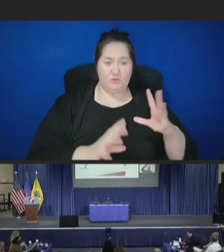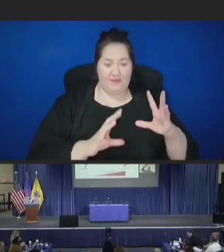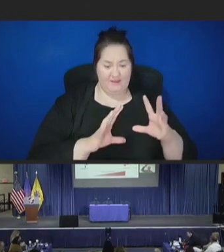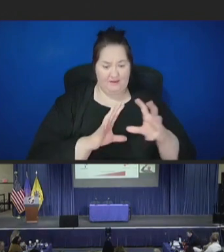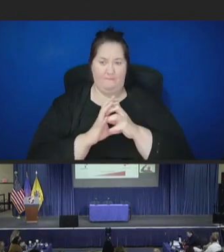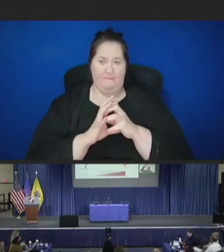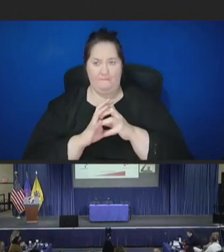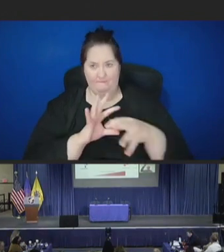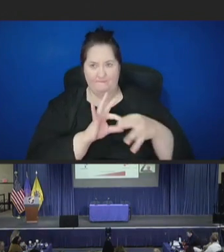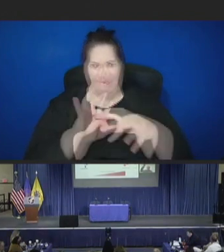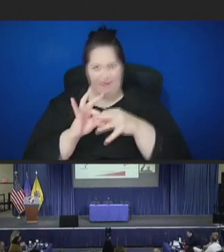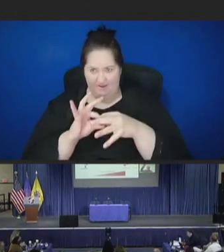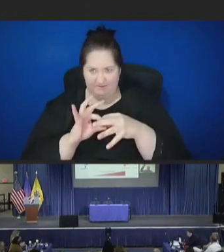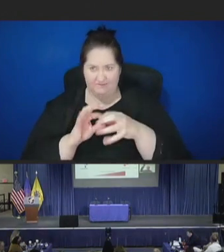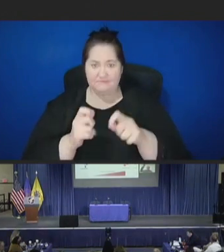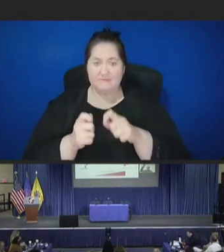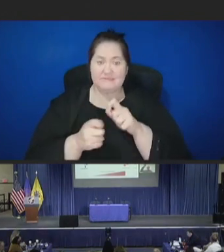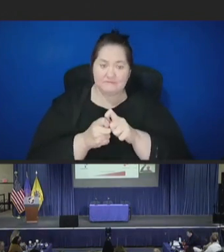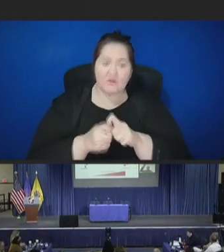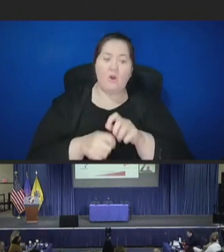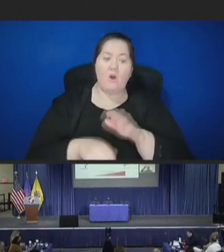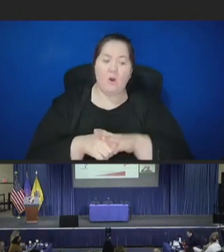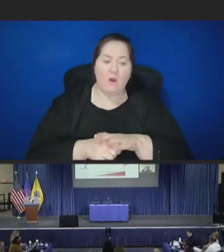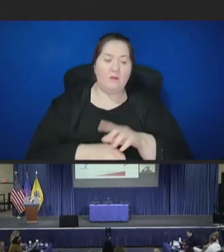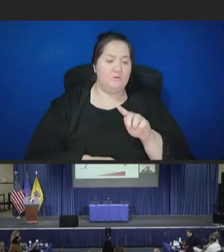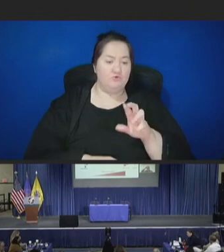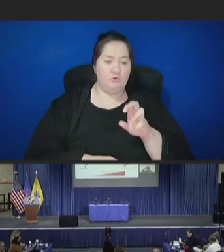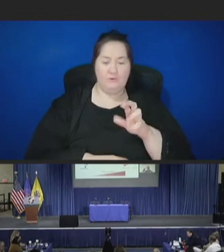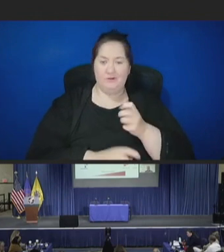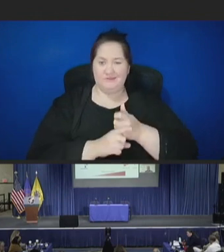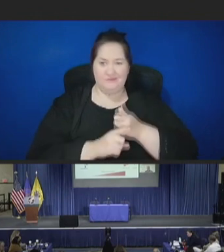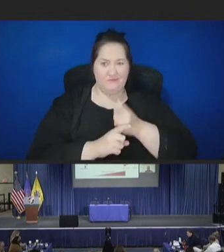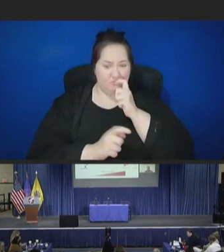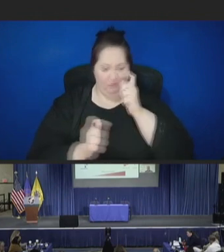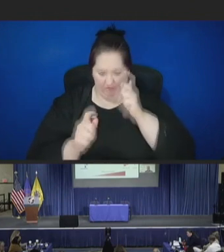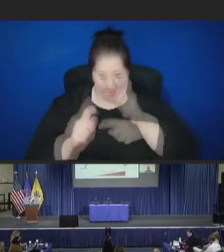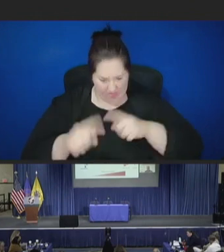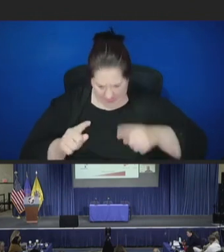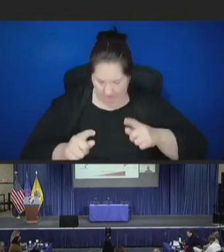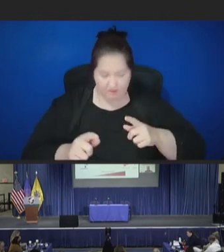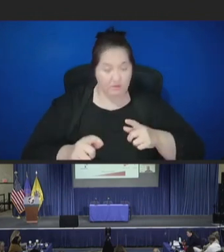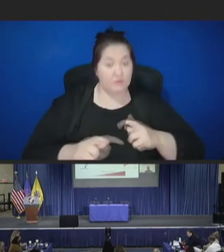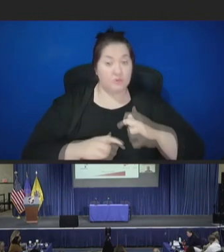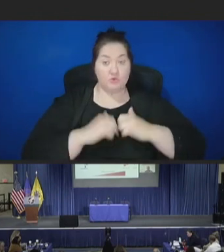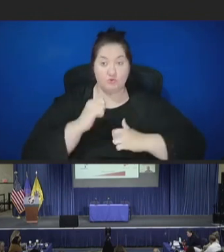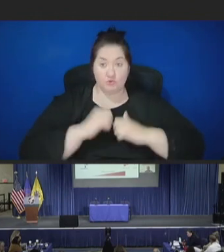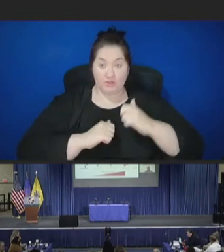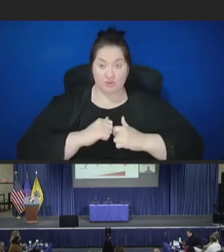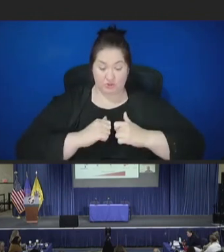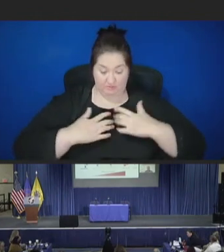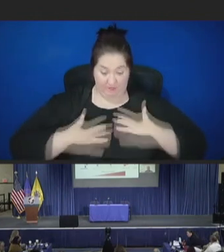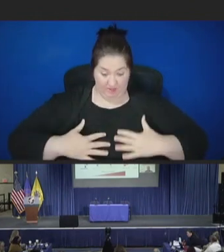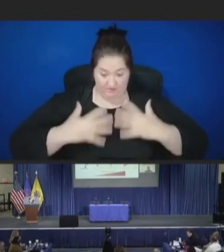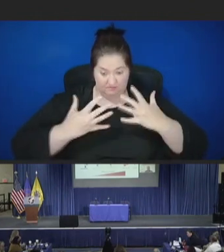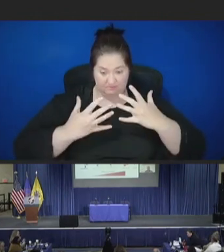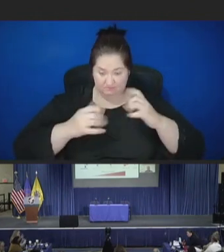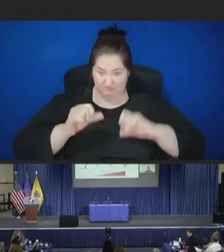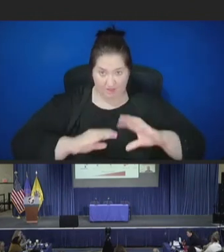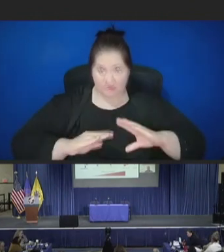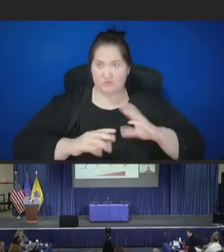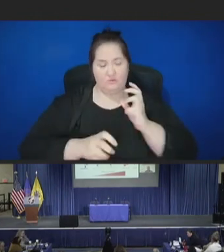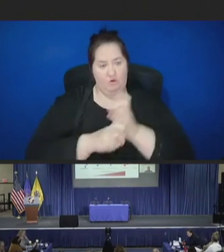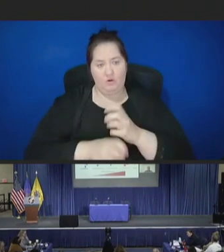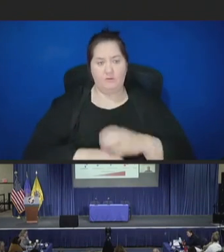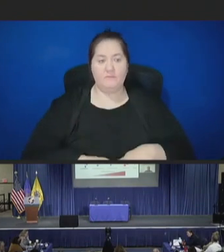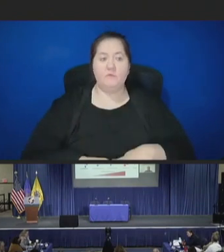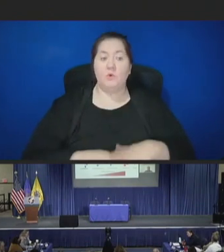to specific sites on the trimer that don't vary too much. It's a really hard structural biology problem. And so the strategy